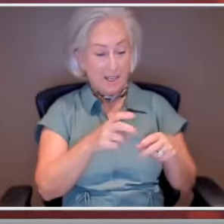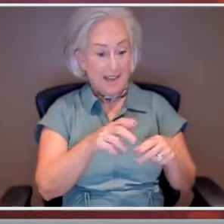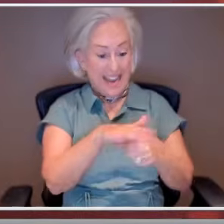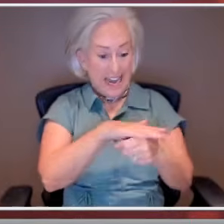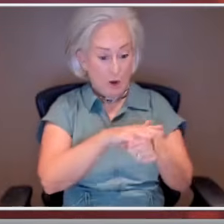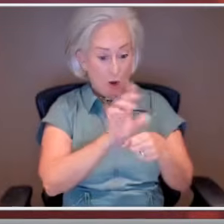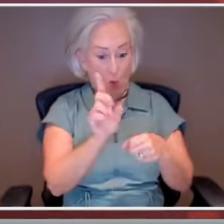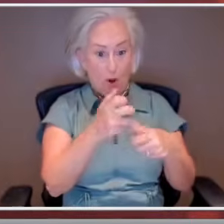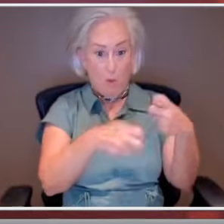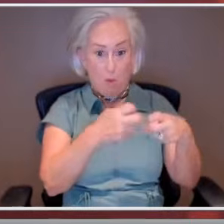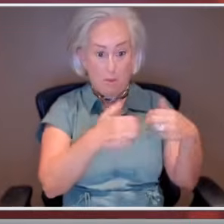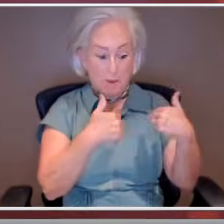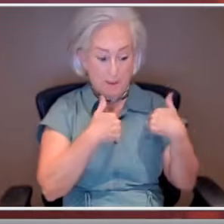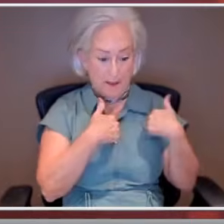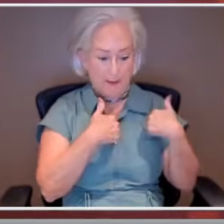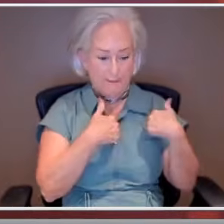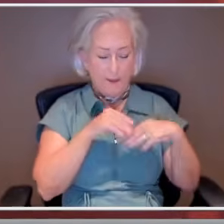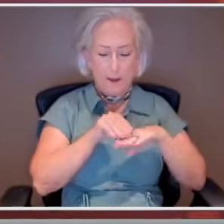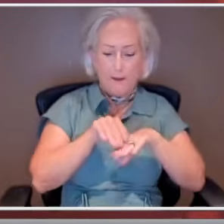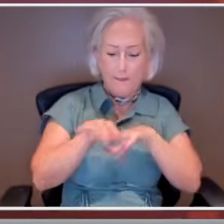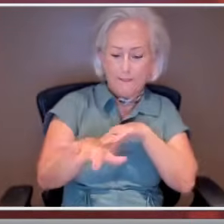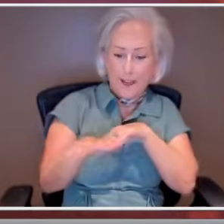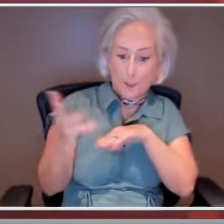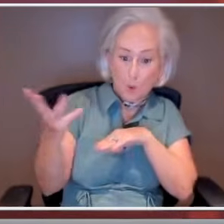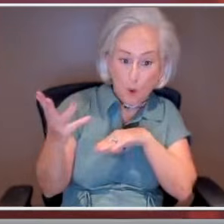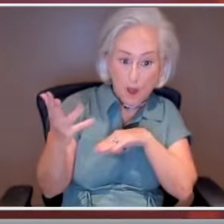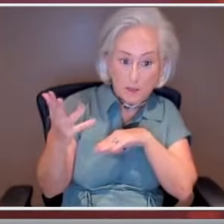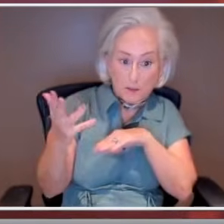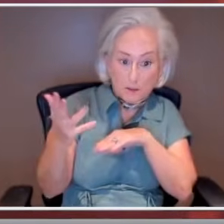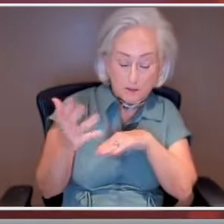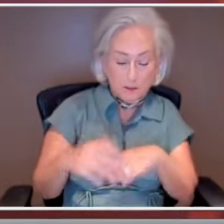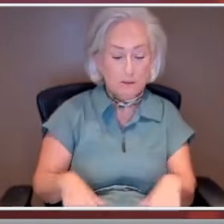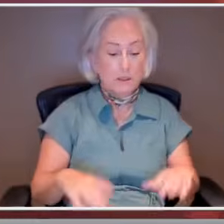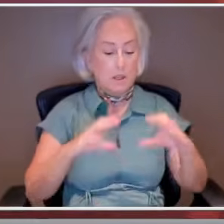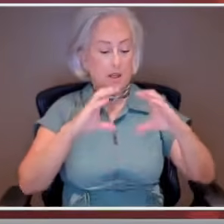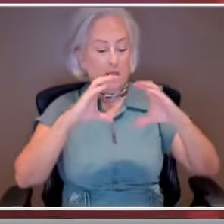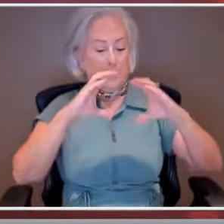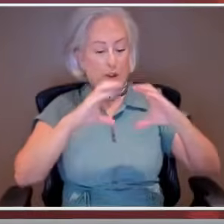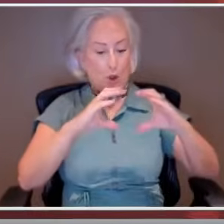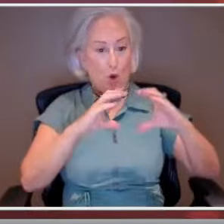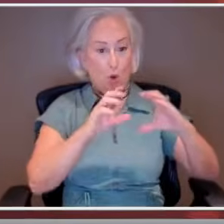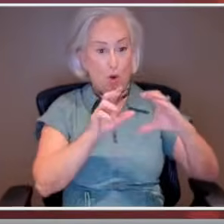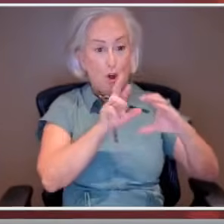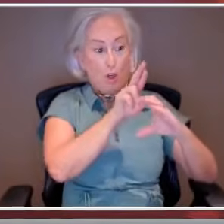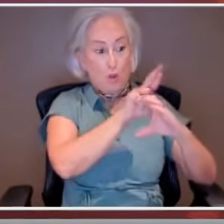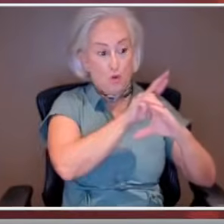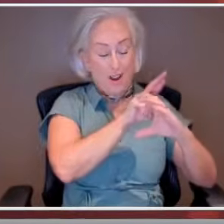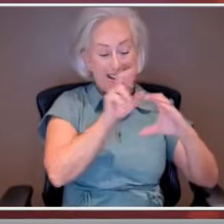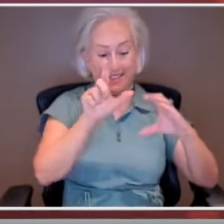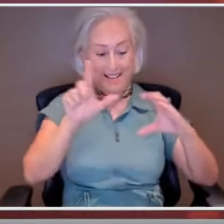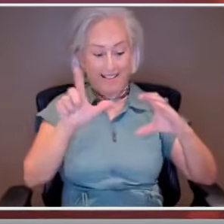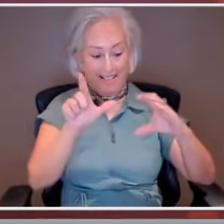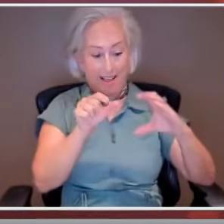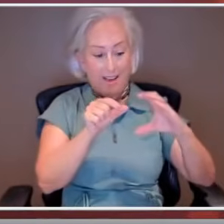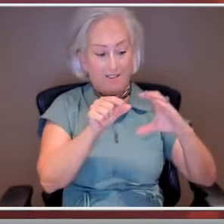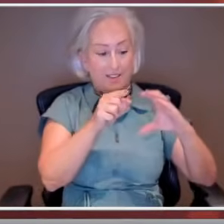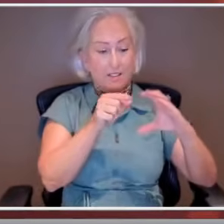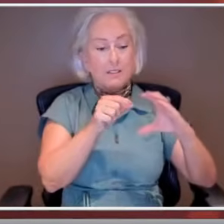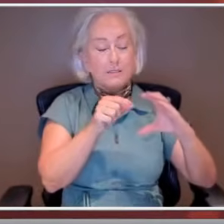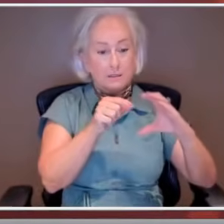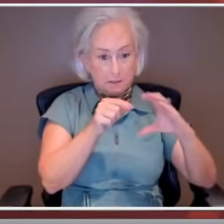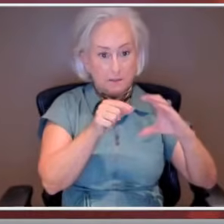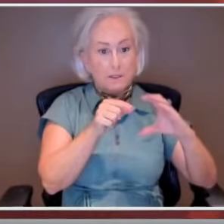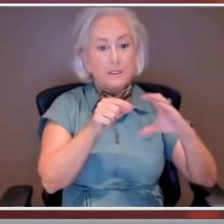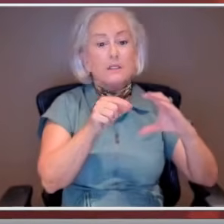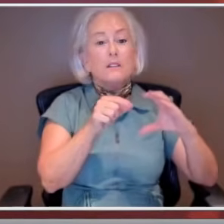causing. So the pulmonary valve is the valve between the right side of the heart and the lungs. And so the right side of the heart has to